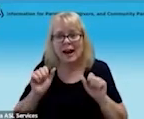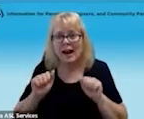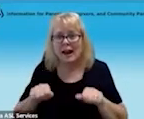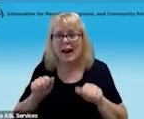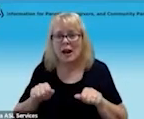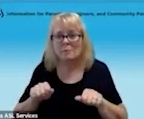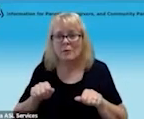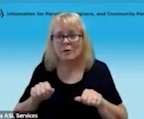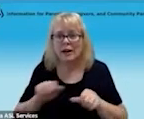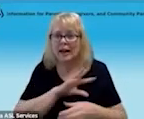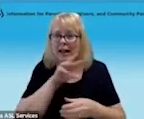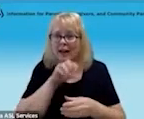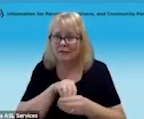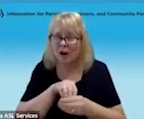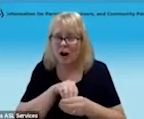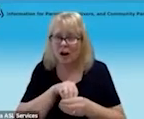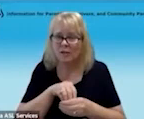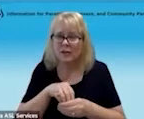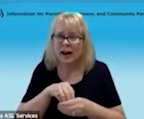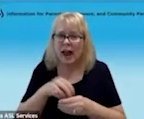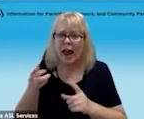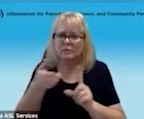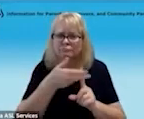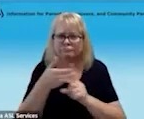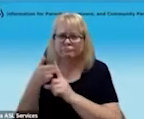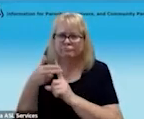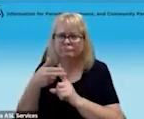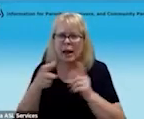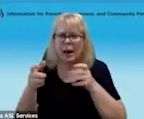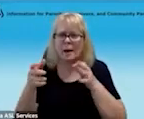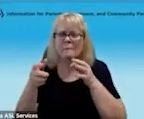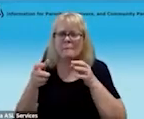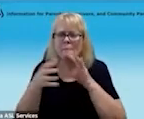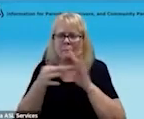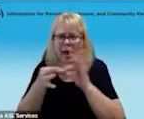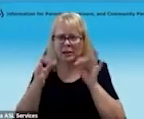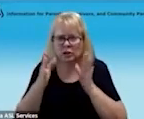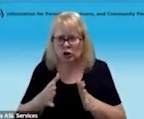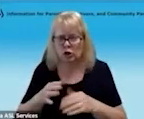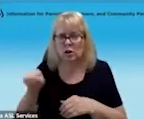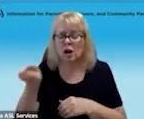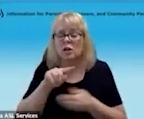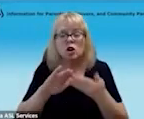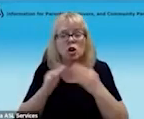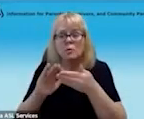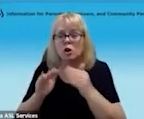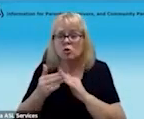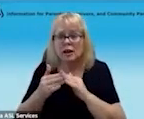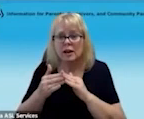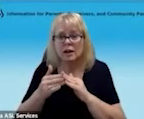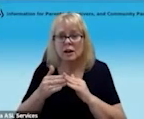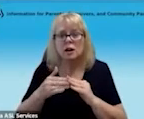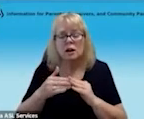of different programs going on with vaccinations. But first of all, I want to just be able to say it is really important to be able